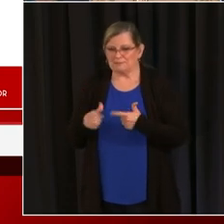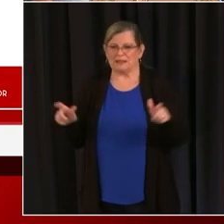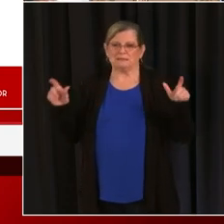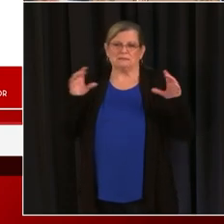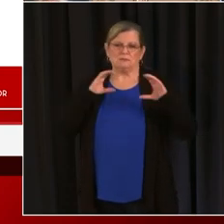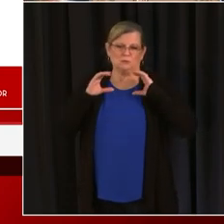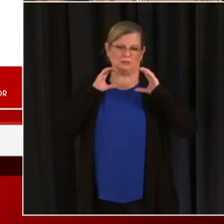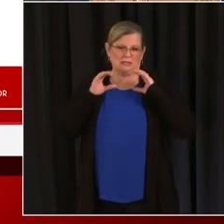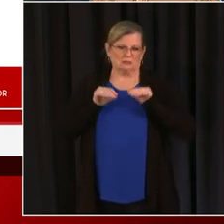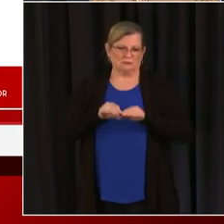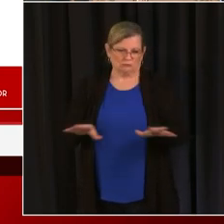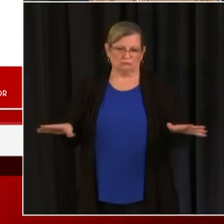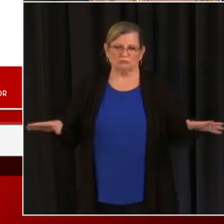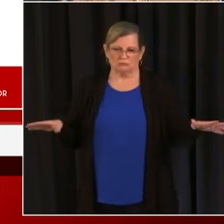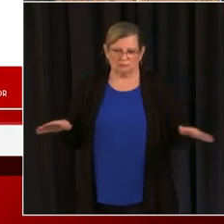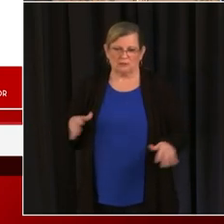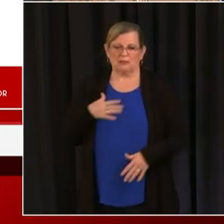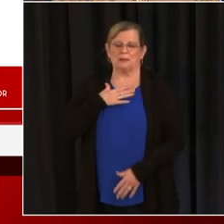So please